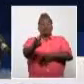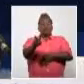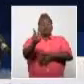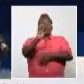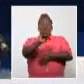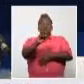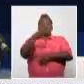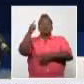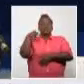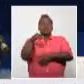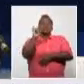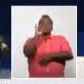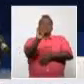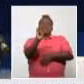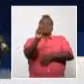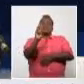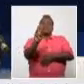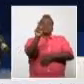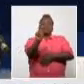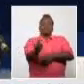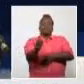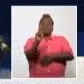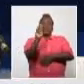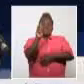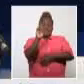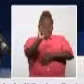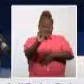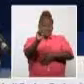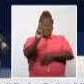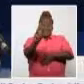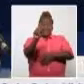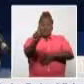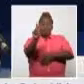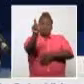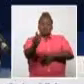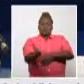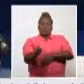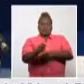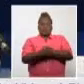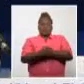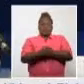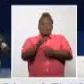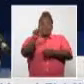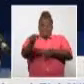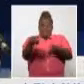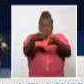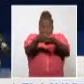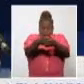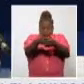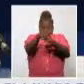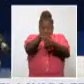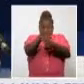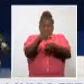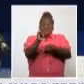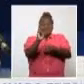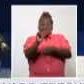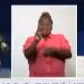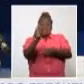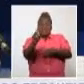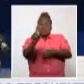active cases until 12 o'clock last night were 631 people. Of